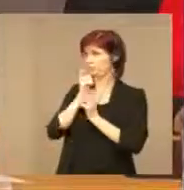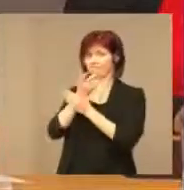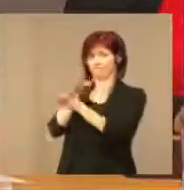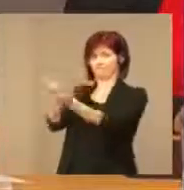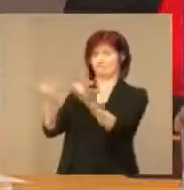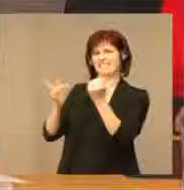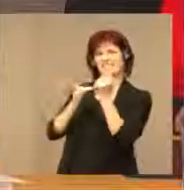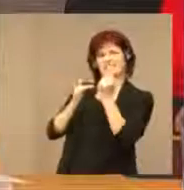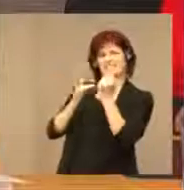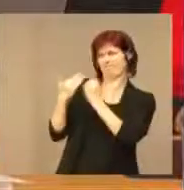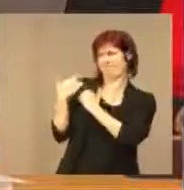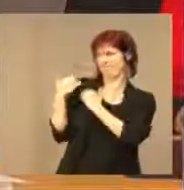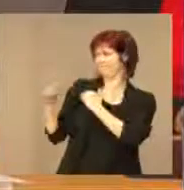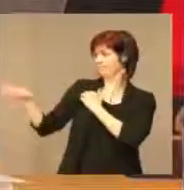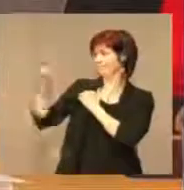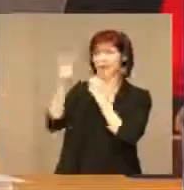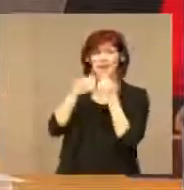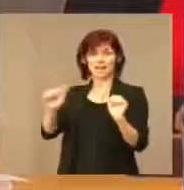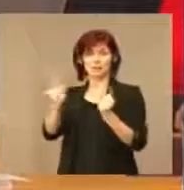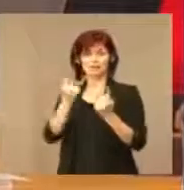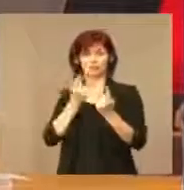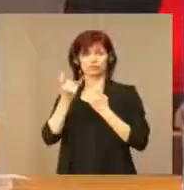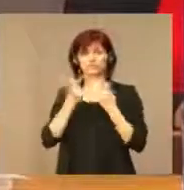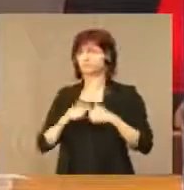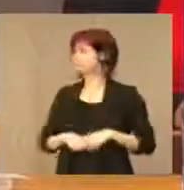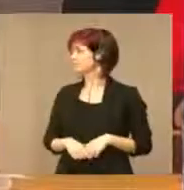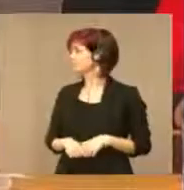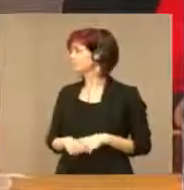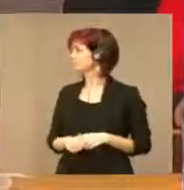we have any questions yet. Marie? Okay.